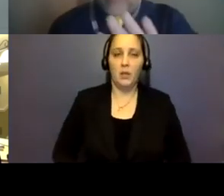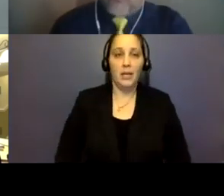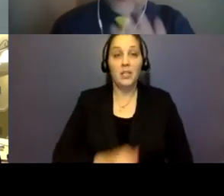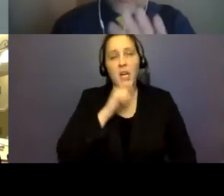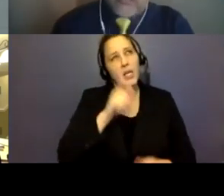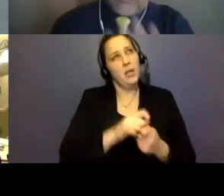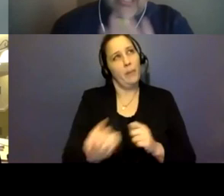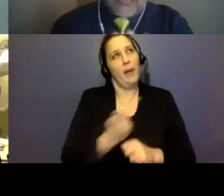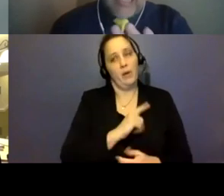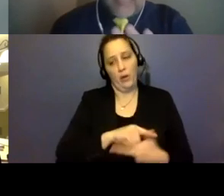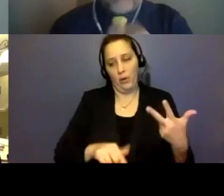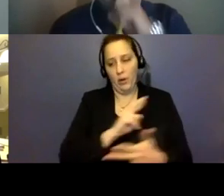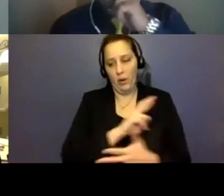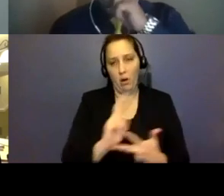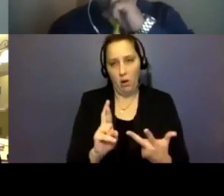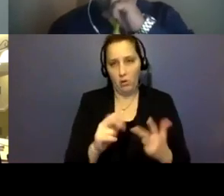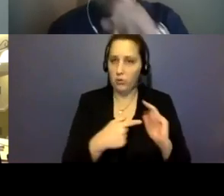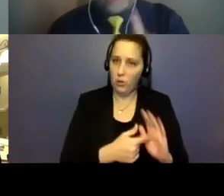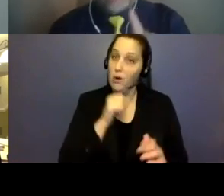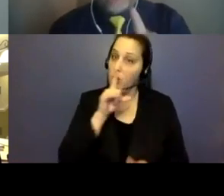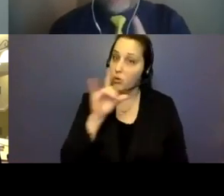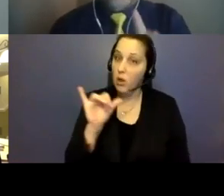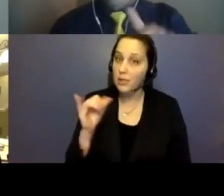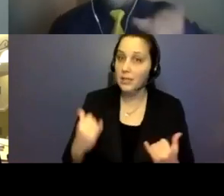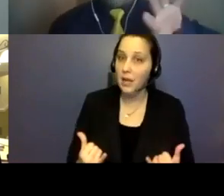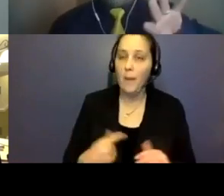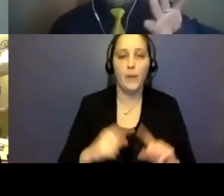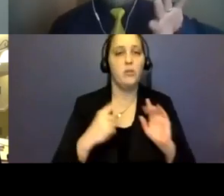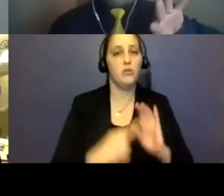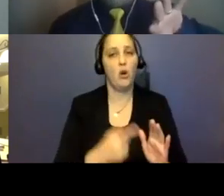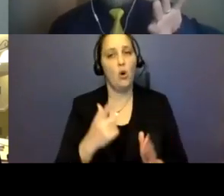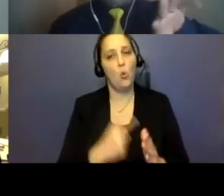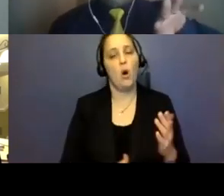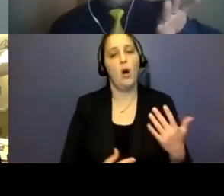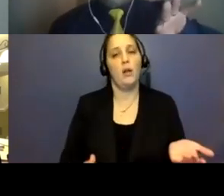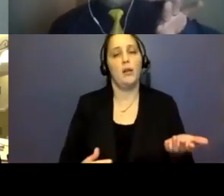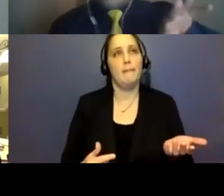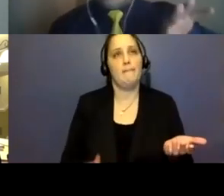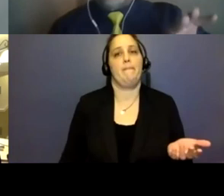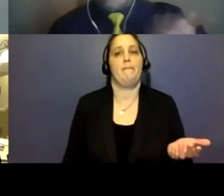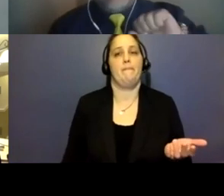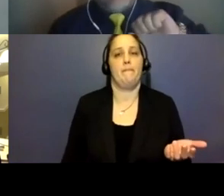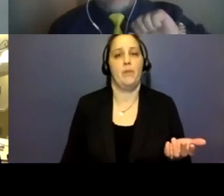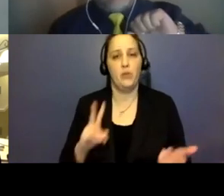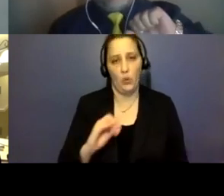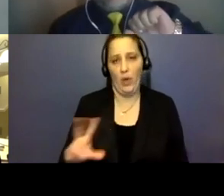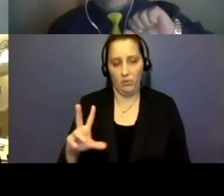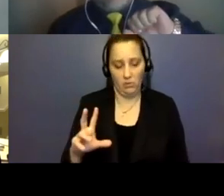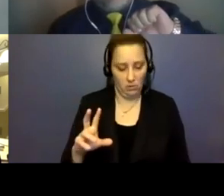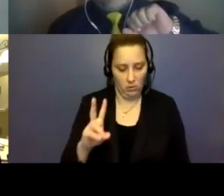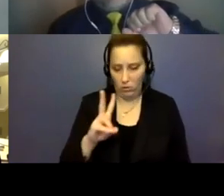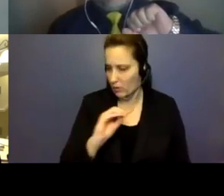I don't know what it looks like today, but to show what, and this must have been 2000,